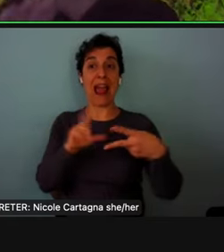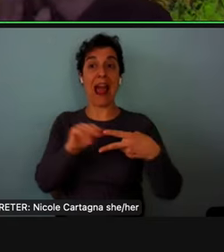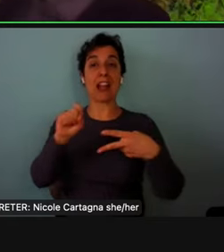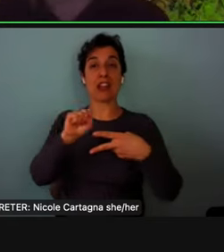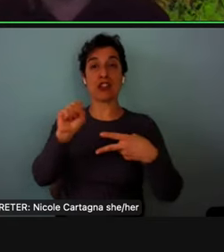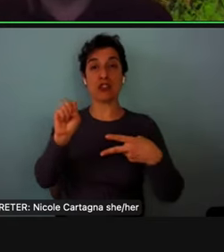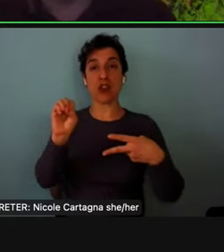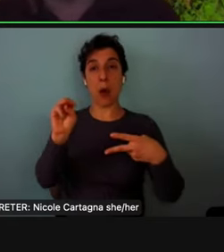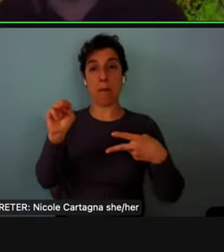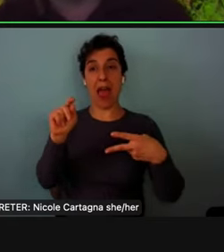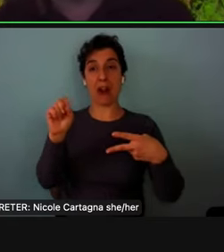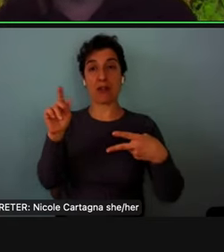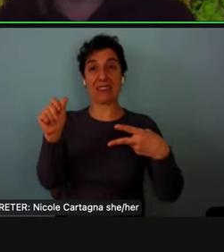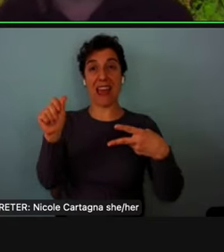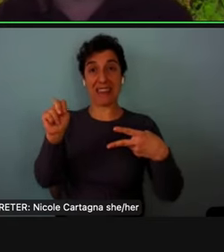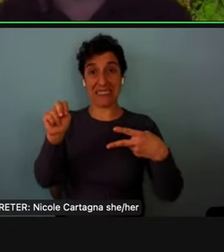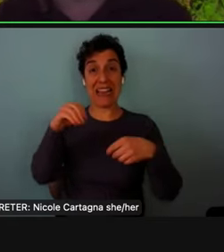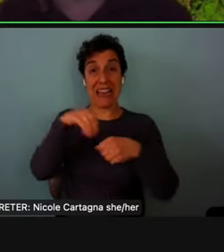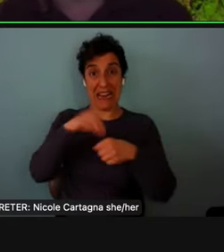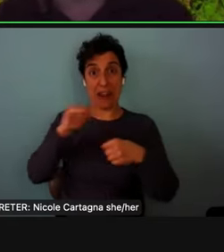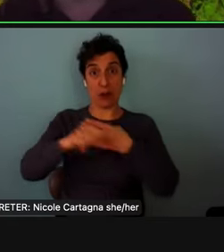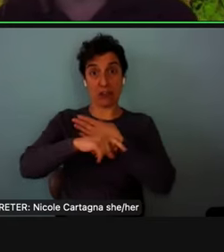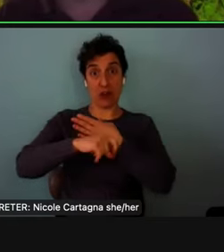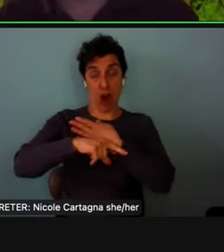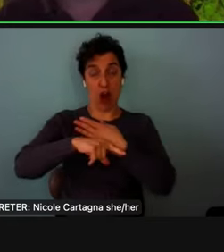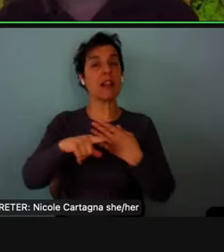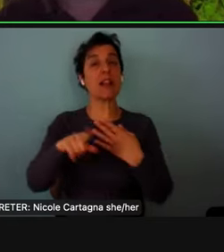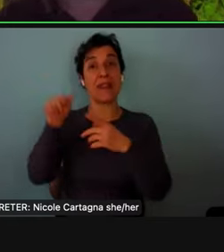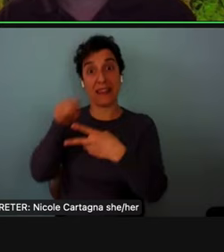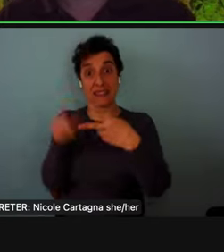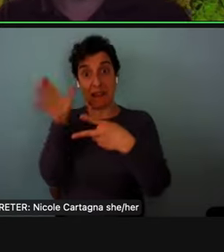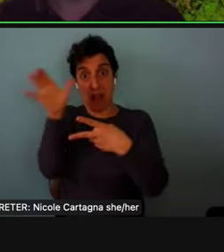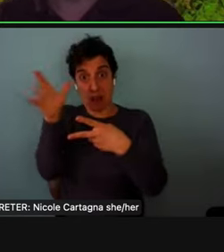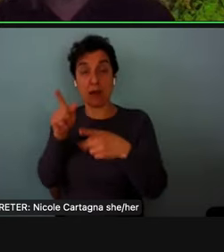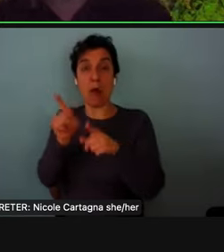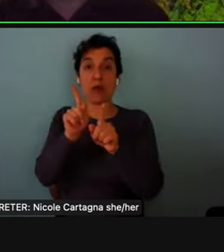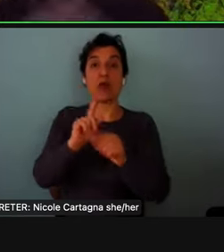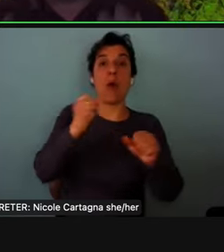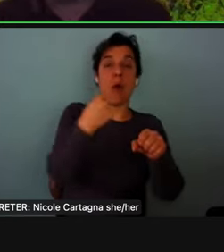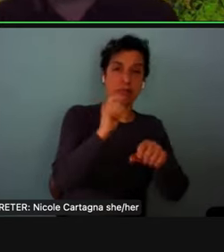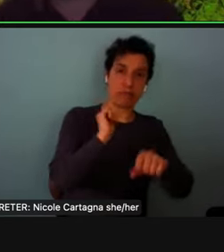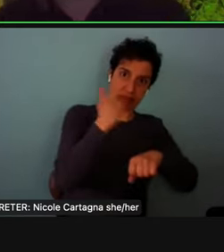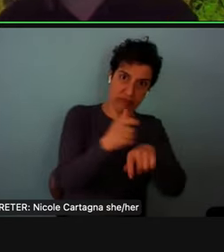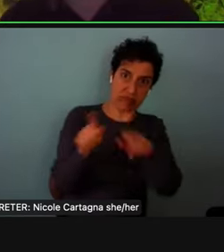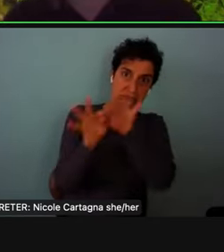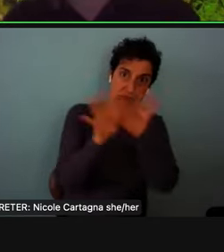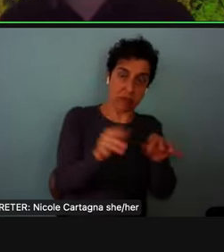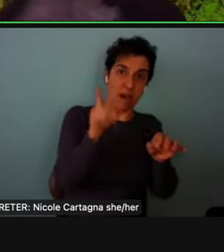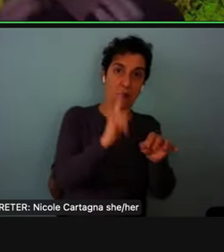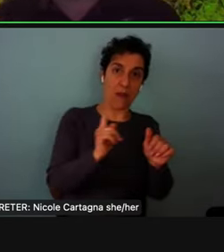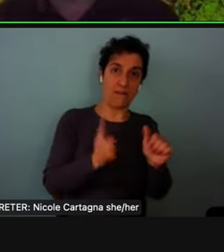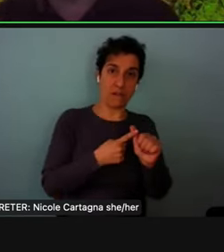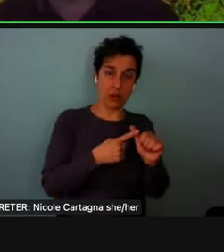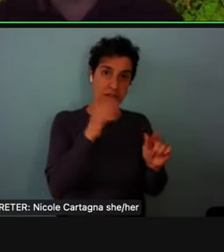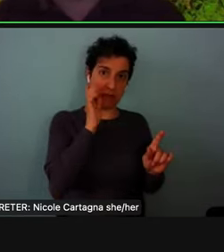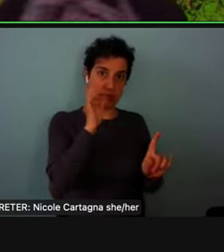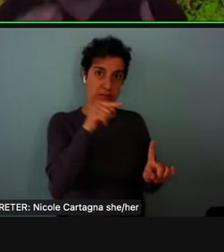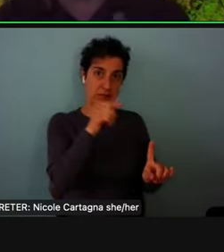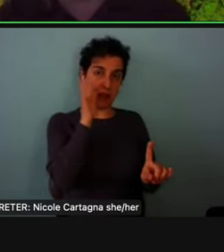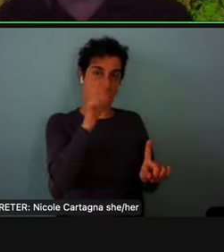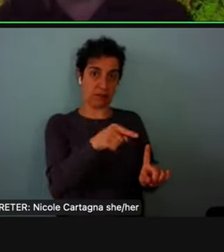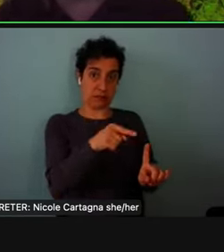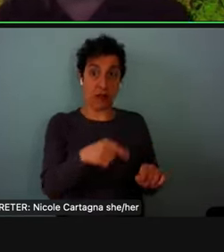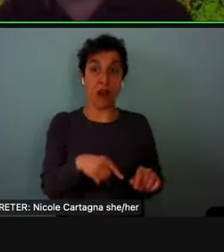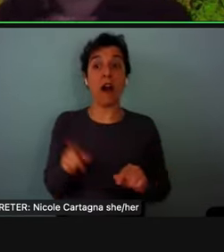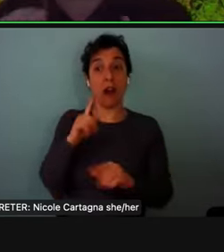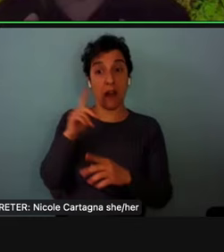this correlation also holds for the first genetic principle component. So to summarize, we have demonstrated that it is possible to